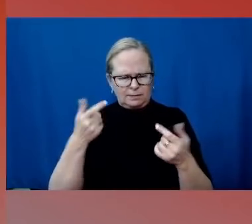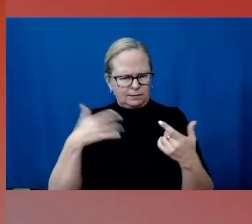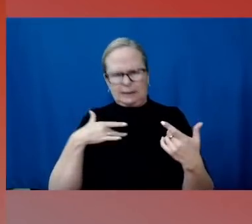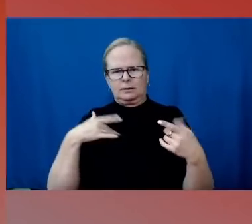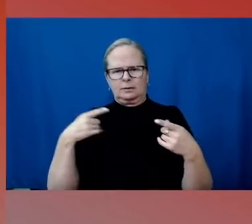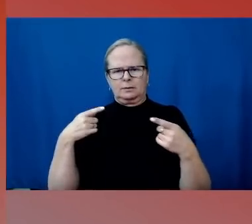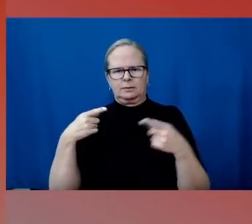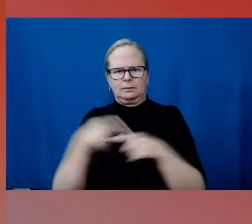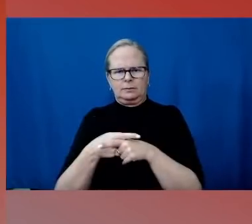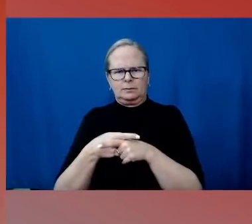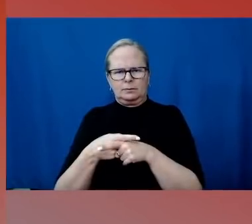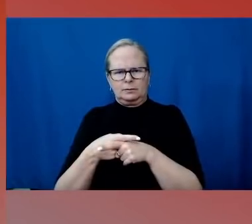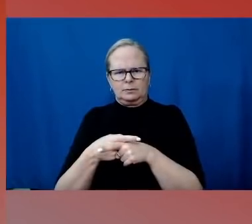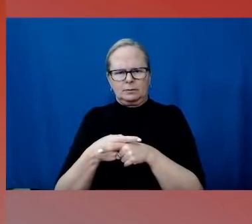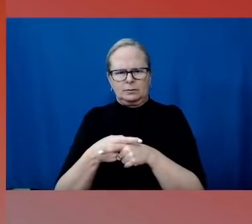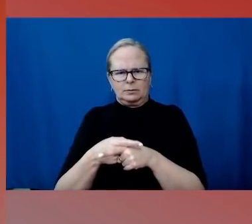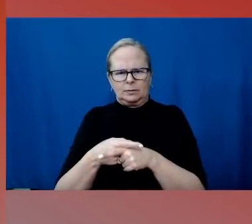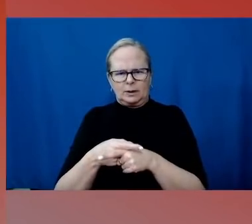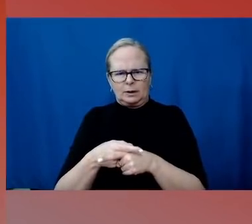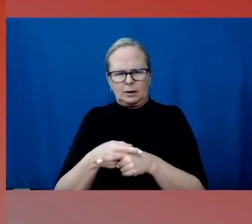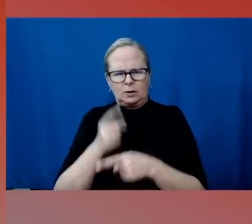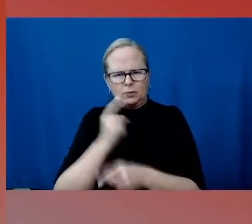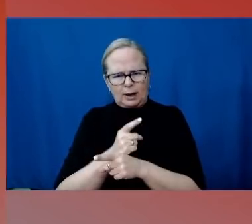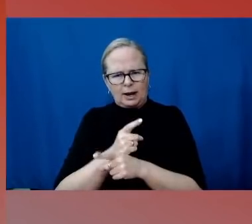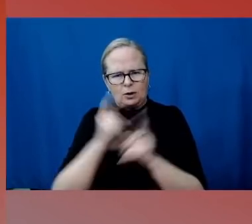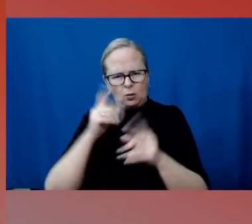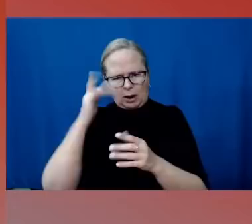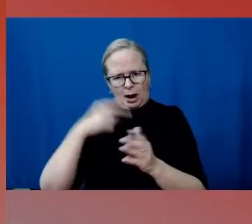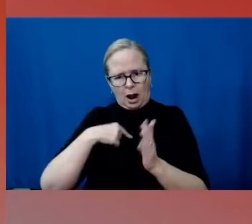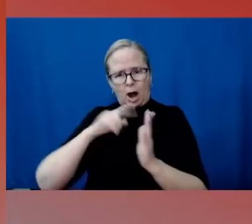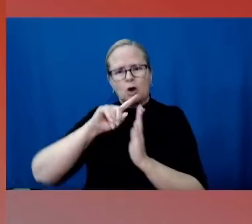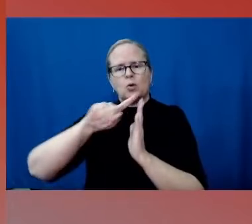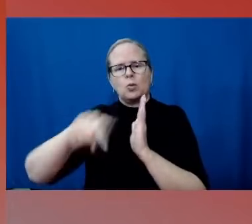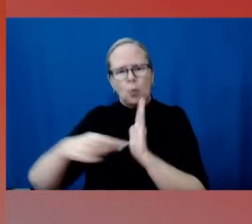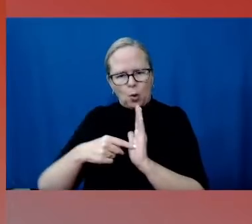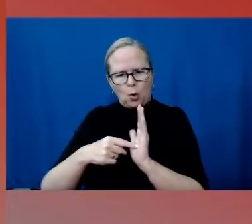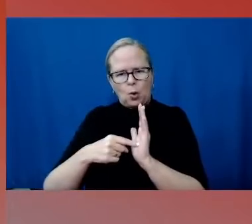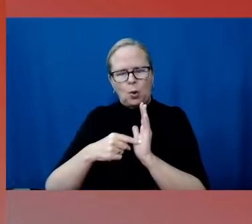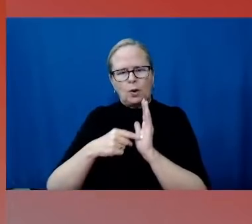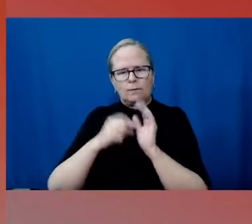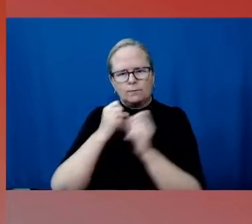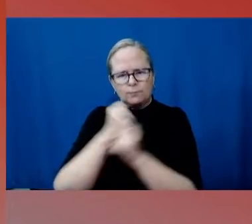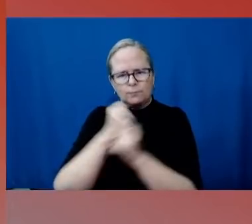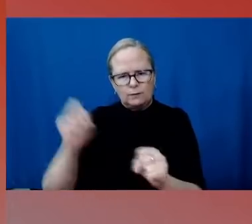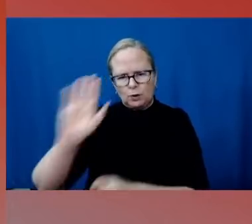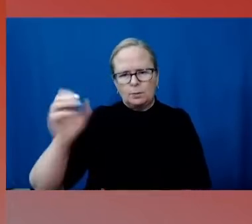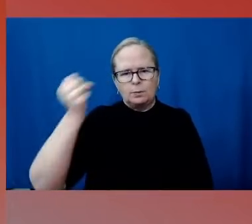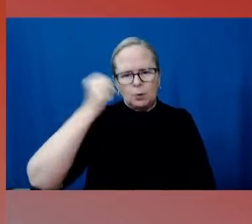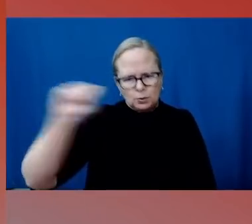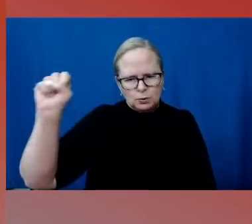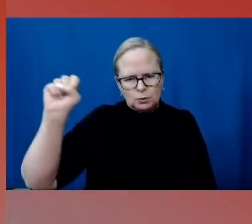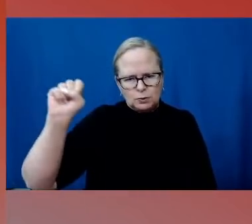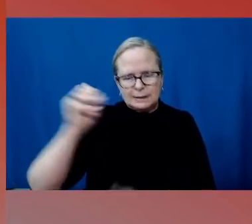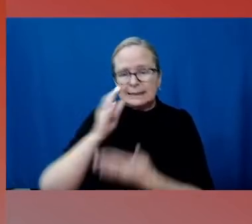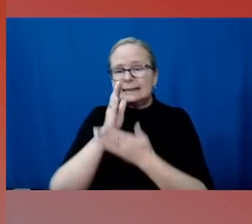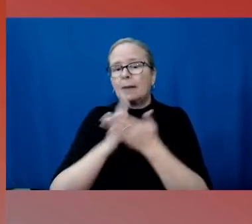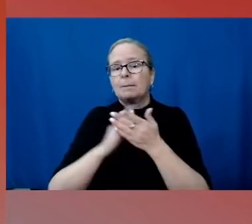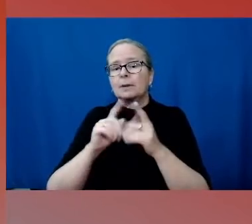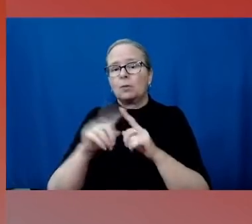for freedom of expression, for protest. But I'll just point out some of the differences. Like we